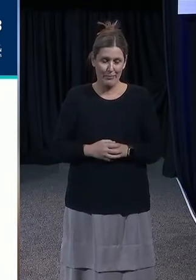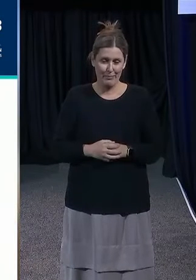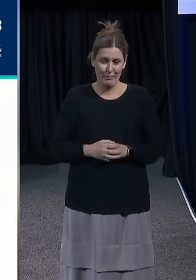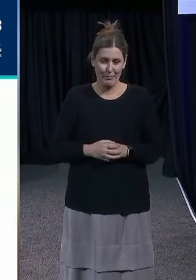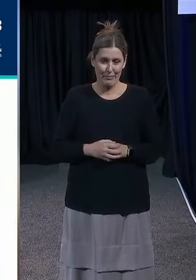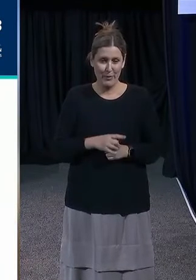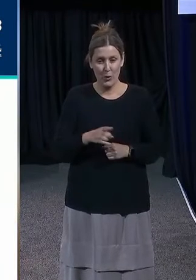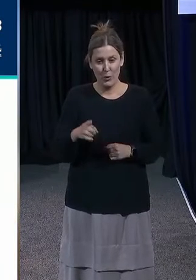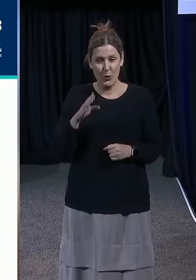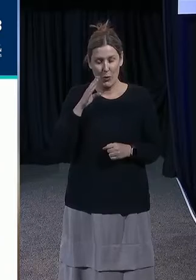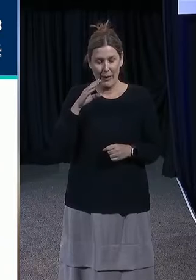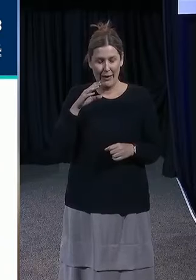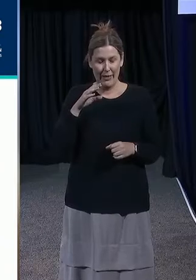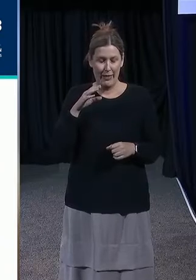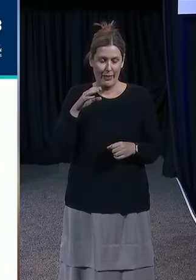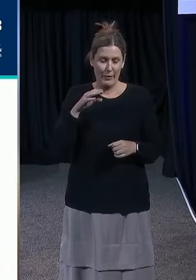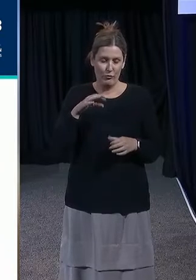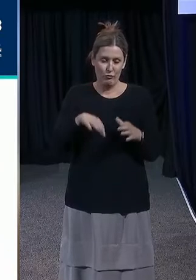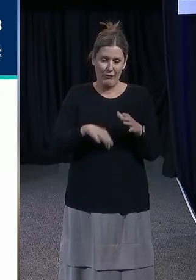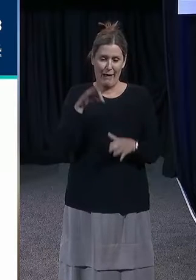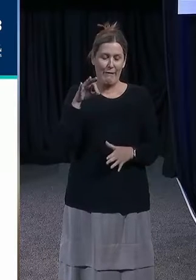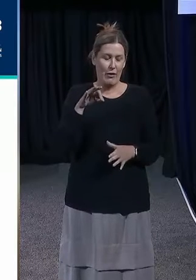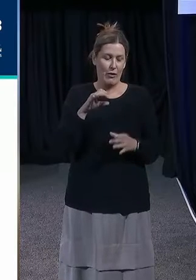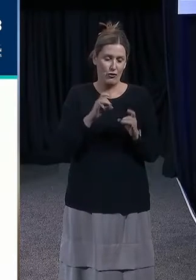entered to win a Starbucks gift card.